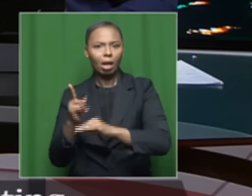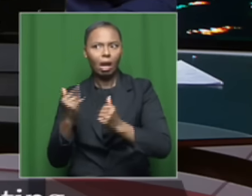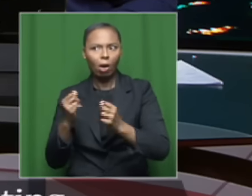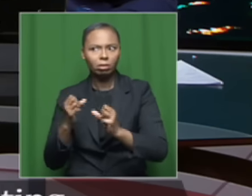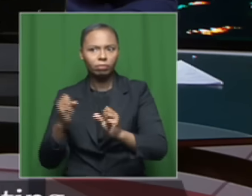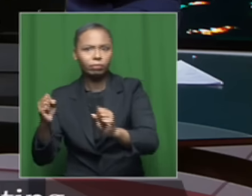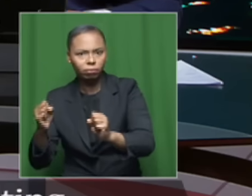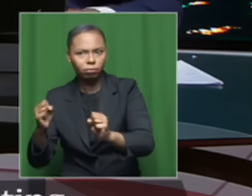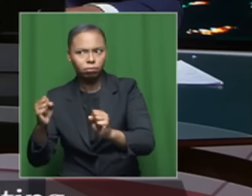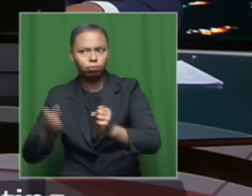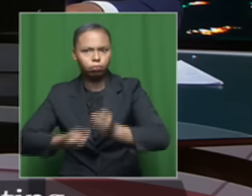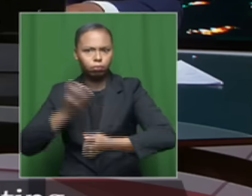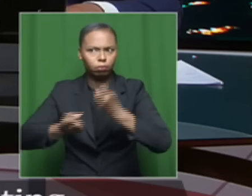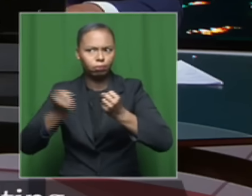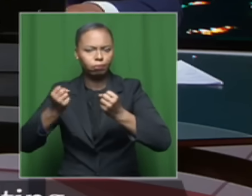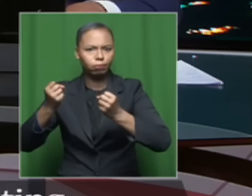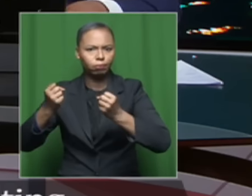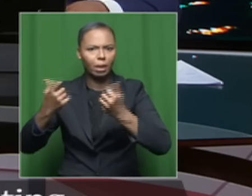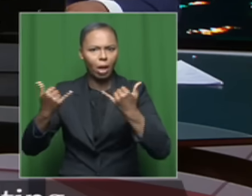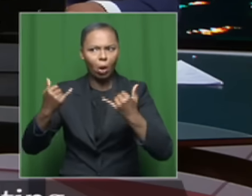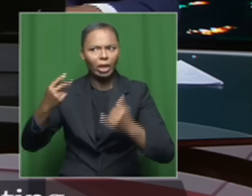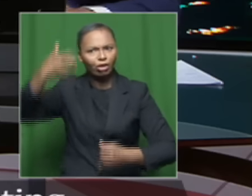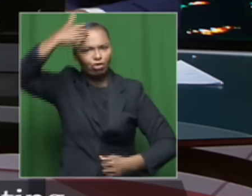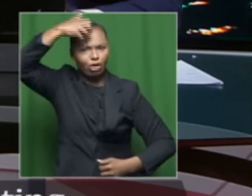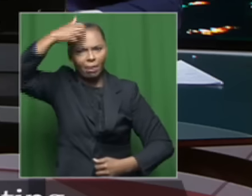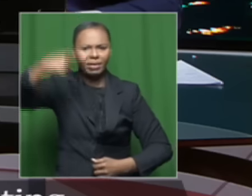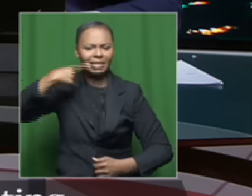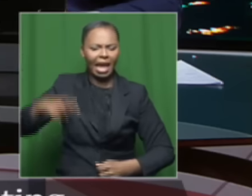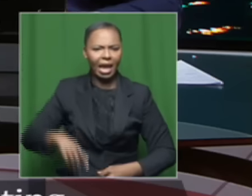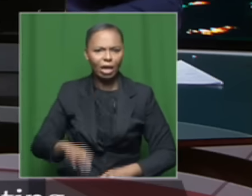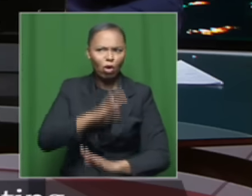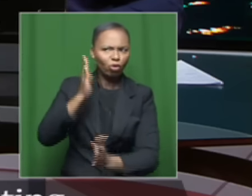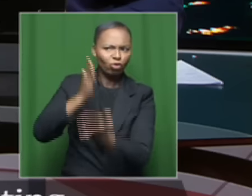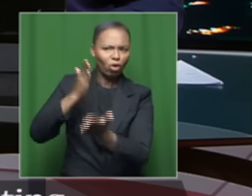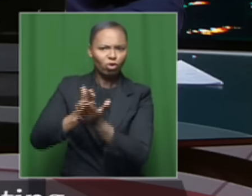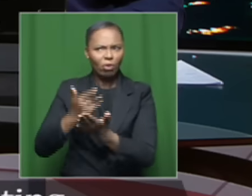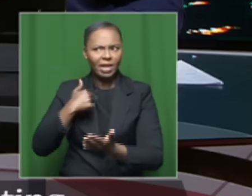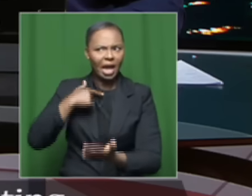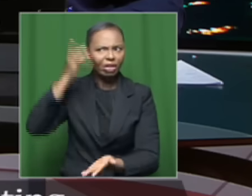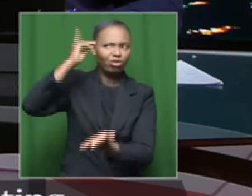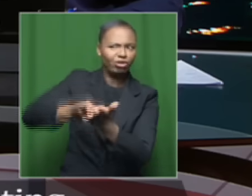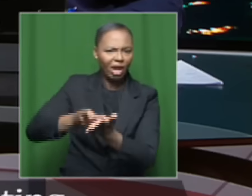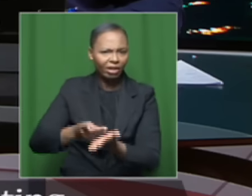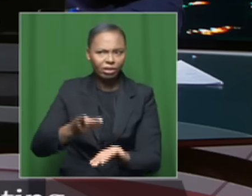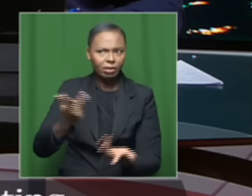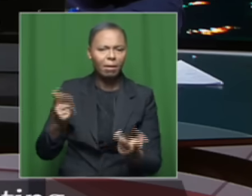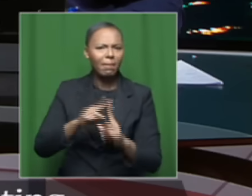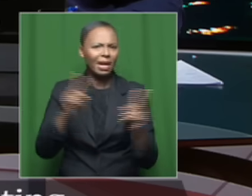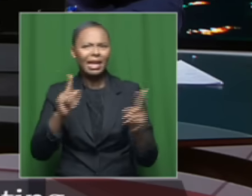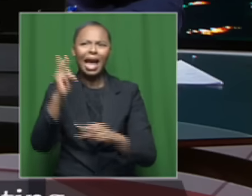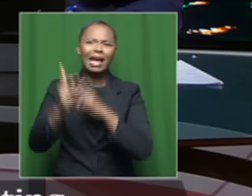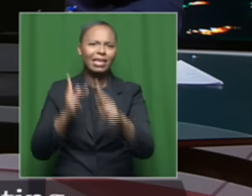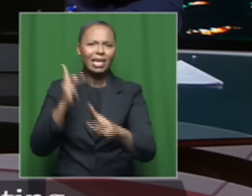does seem like you have a Donald Trump who says he's not made up his mind, but at the same time, it sounds like he's made up his mind.